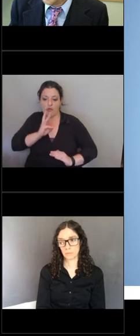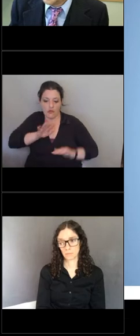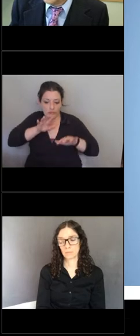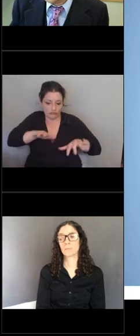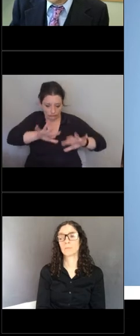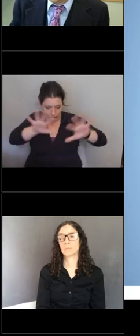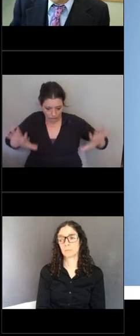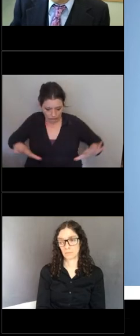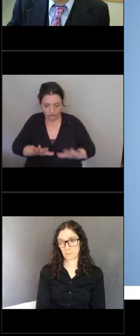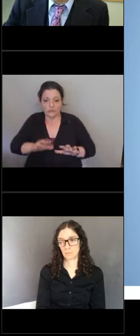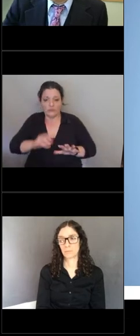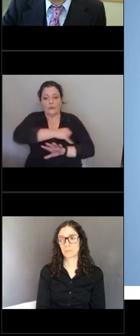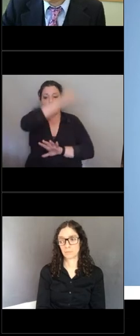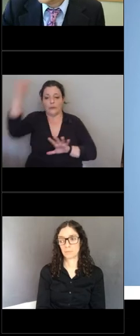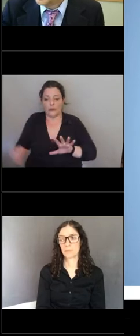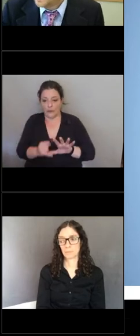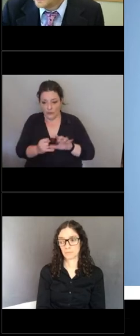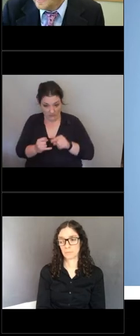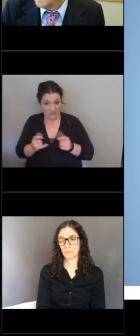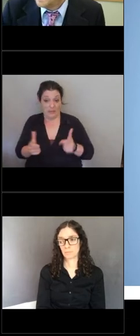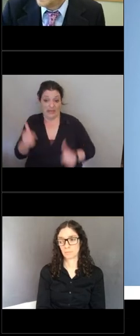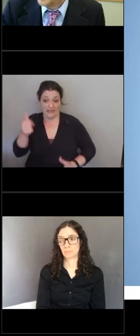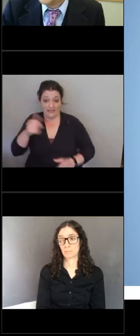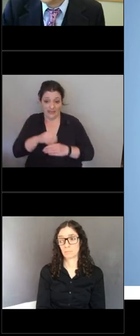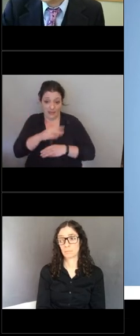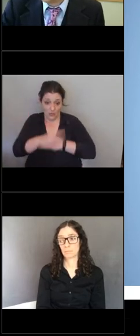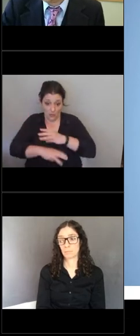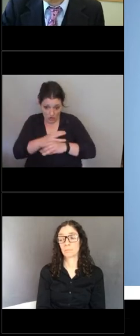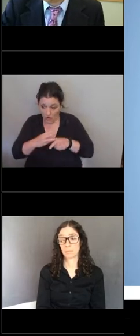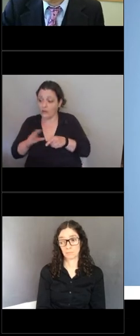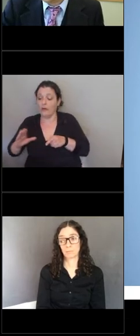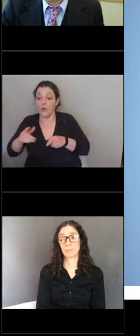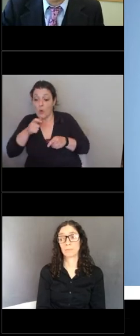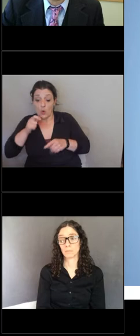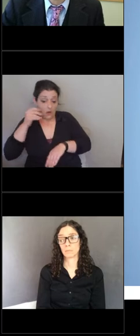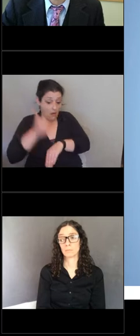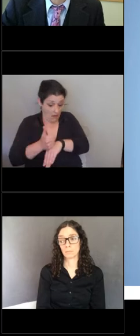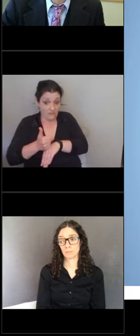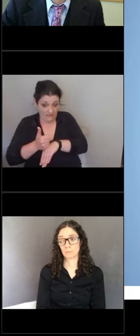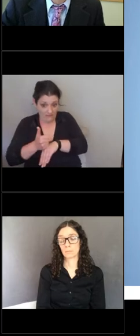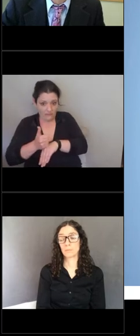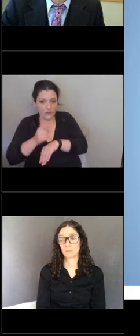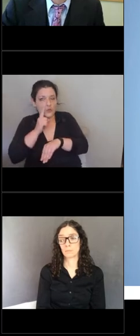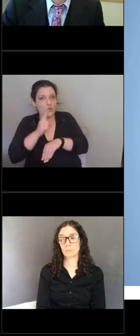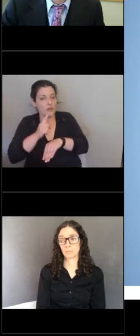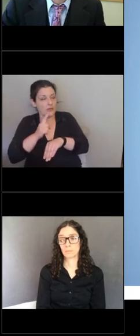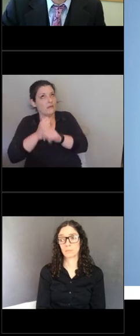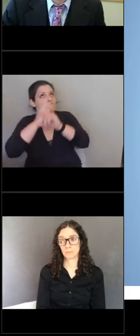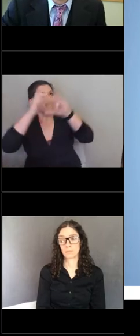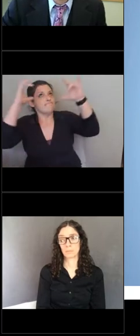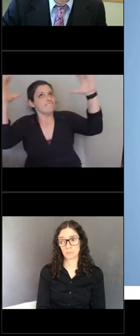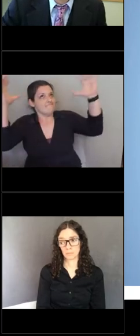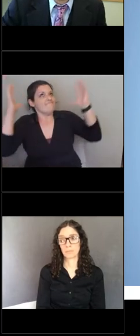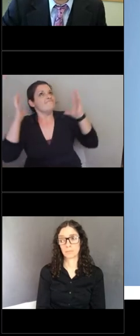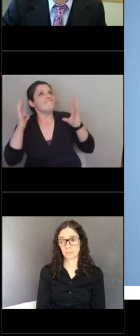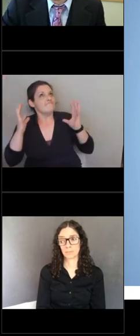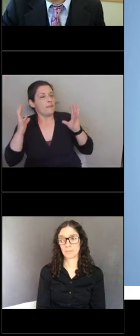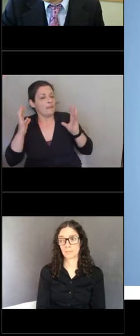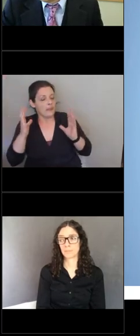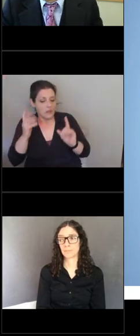very forward thinking, and they reached out to our lab with the goal in mind of developing a management plan that